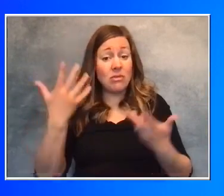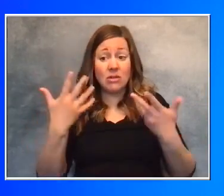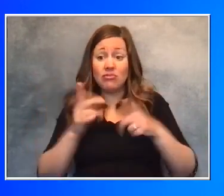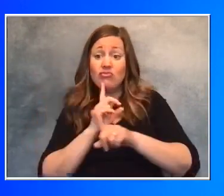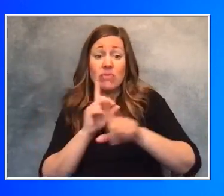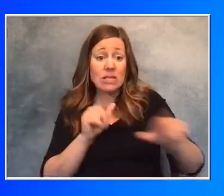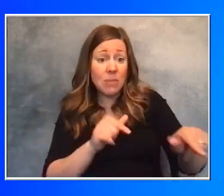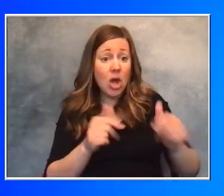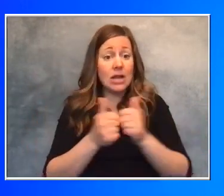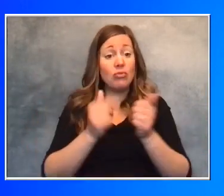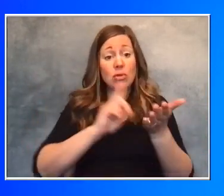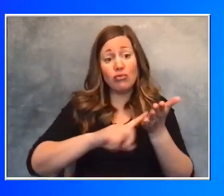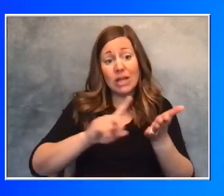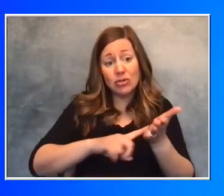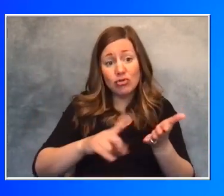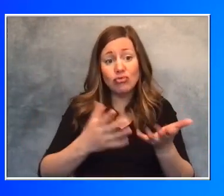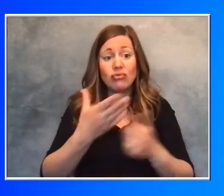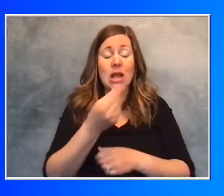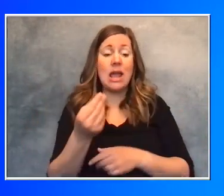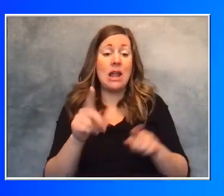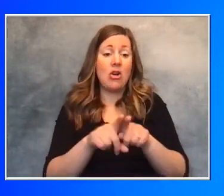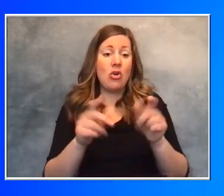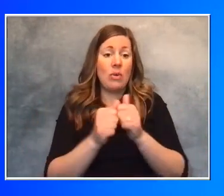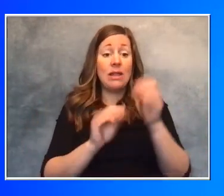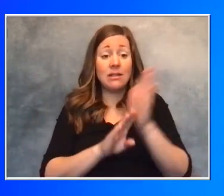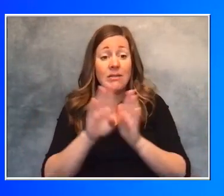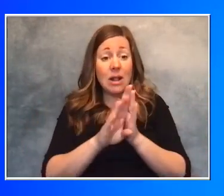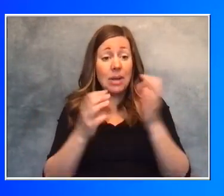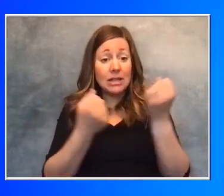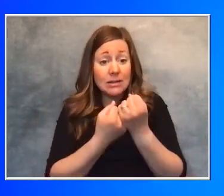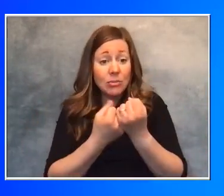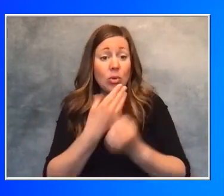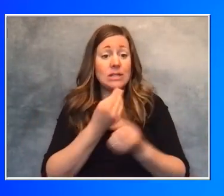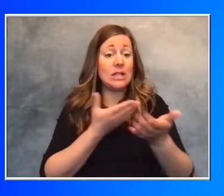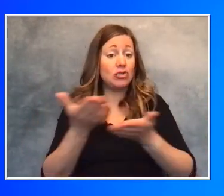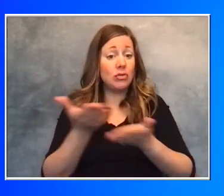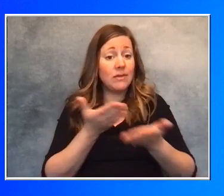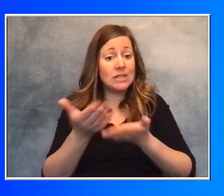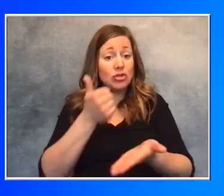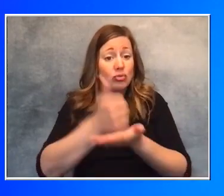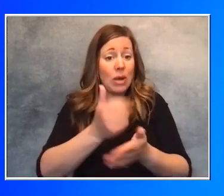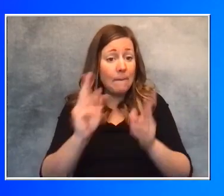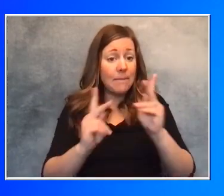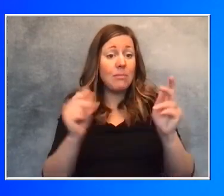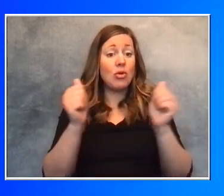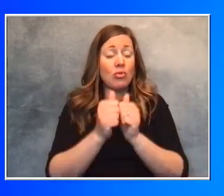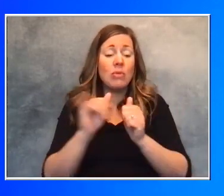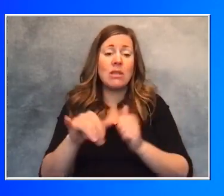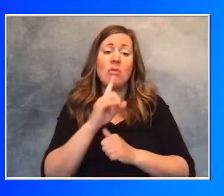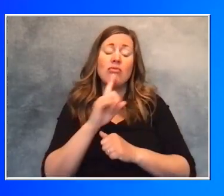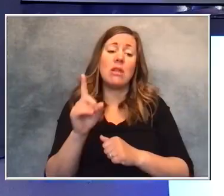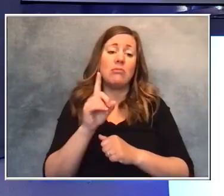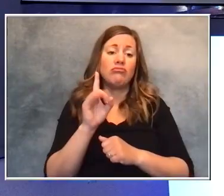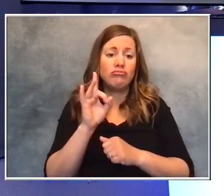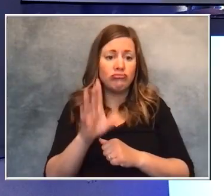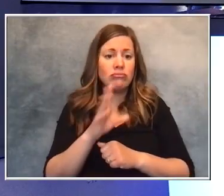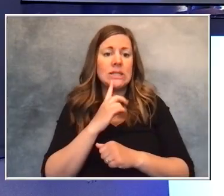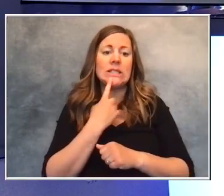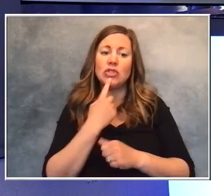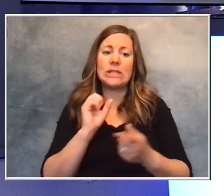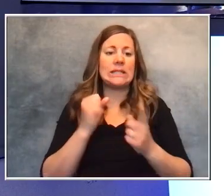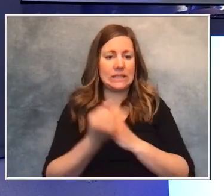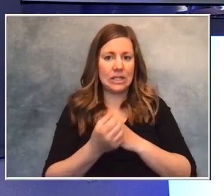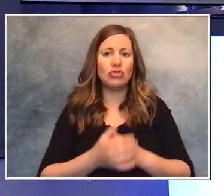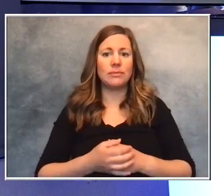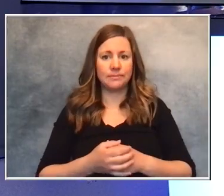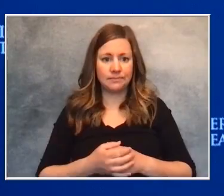through research and through developing supports and services to help people with this very serious condition. Hawk.